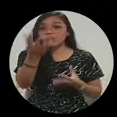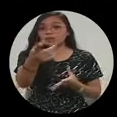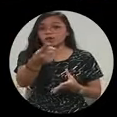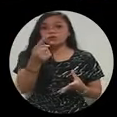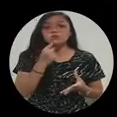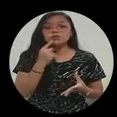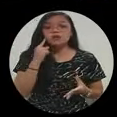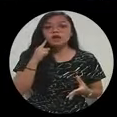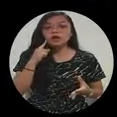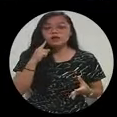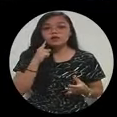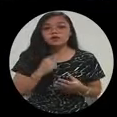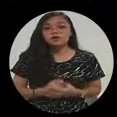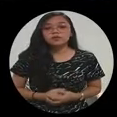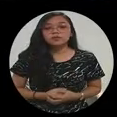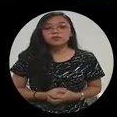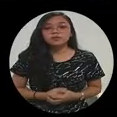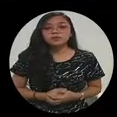you, brethren,